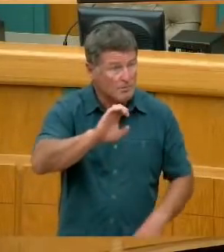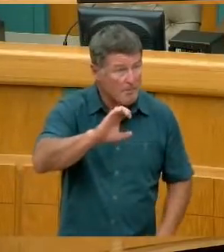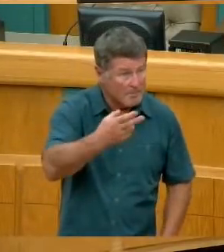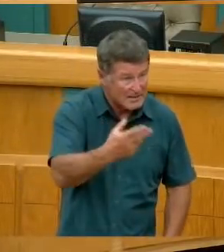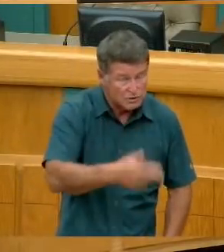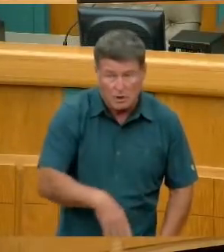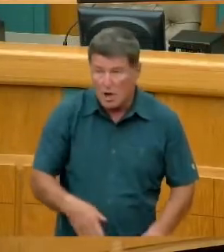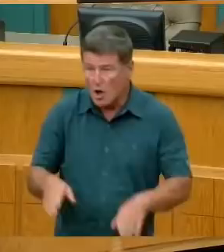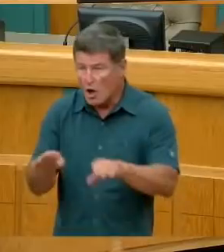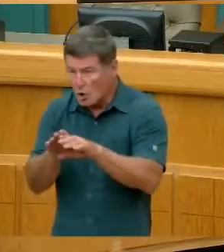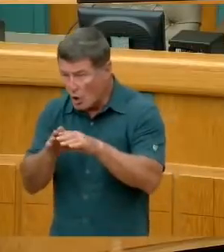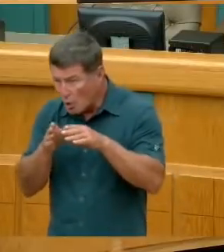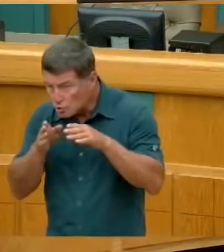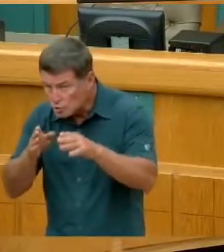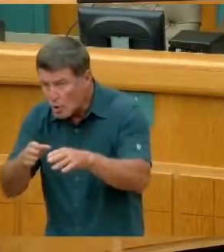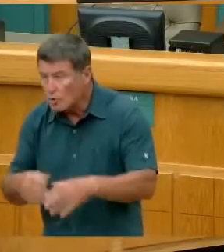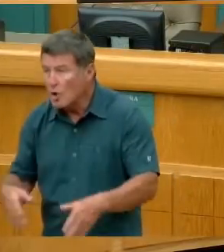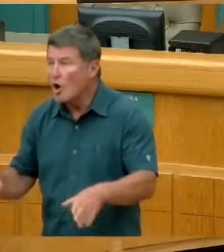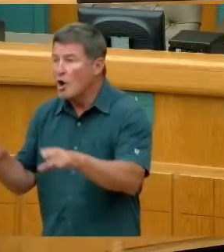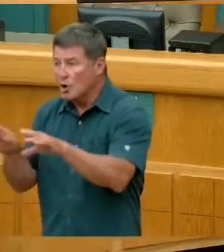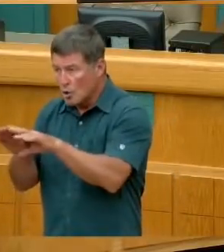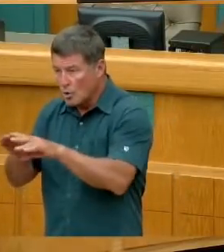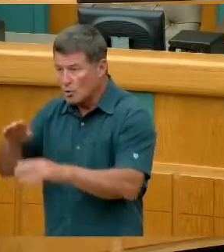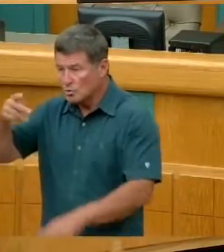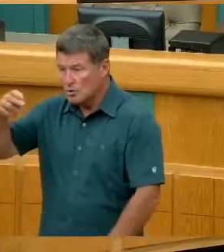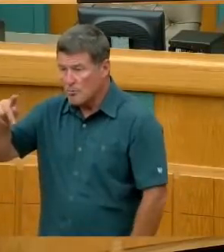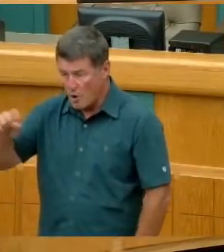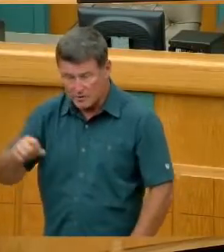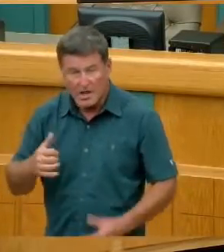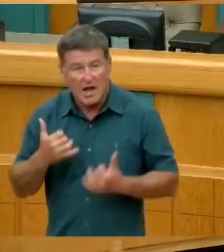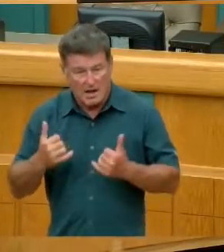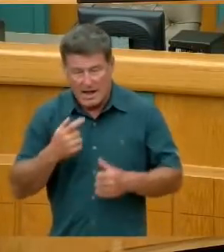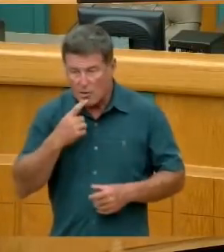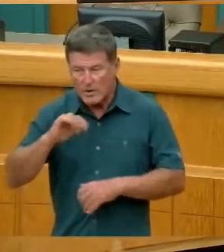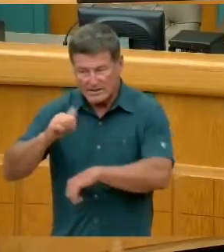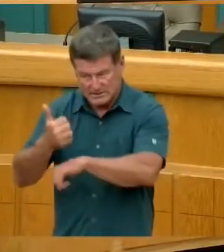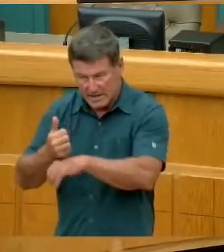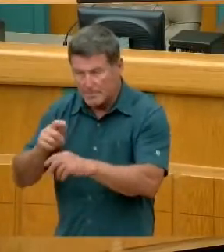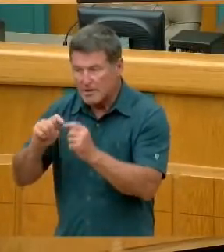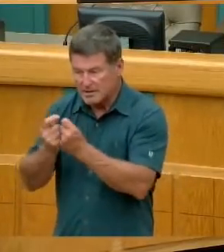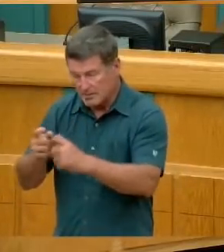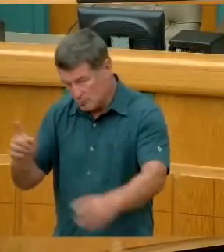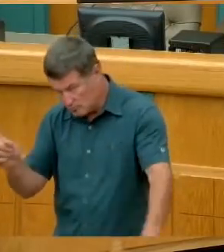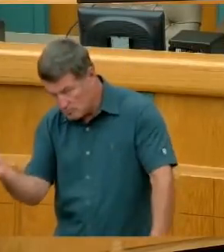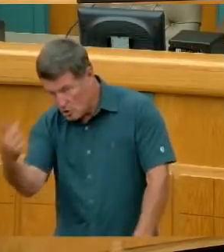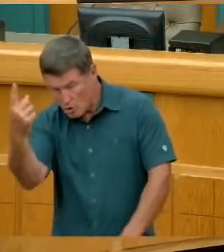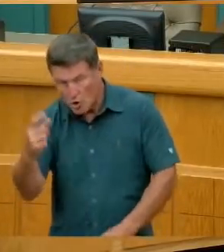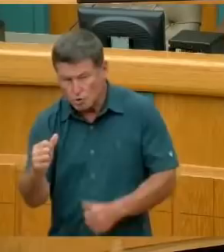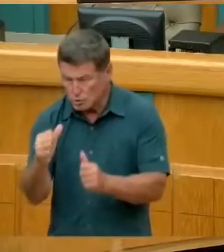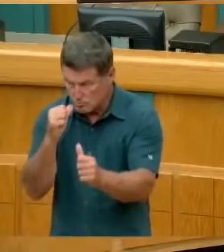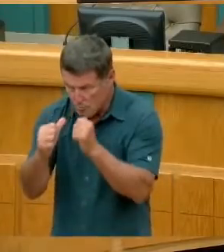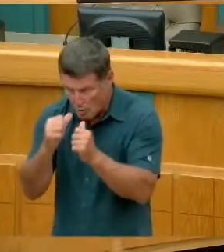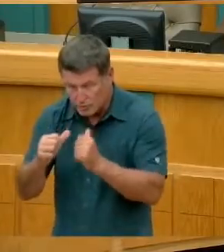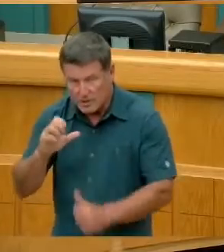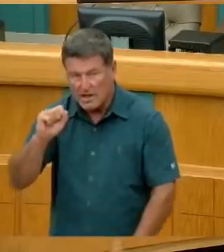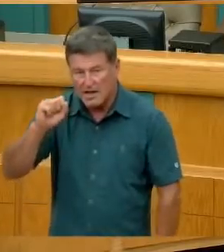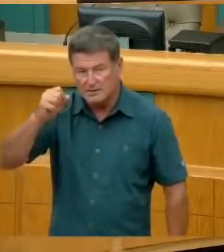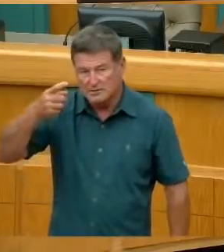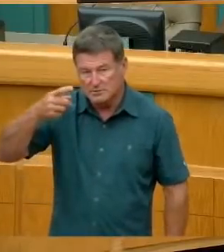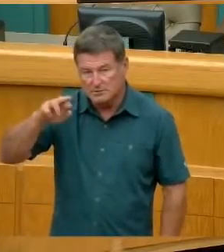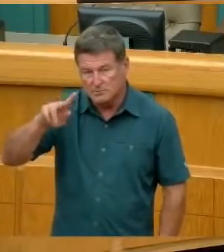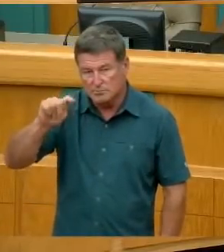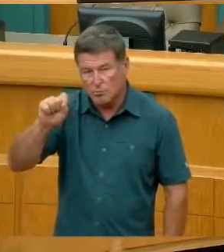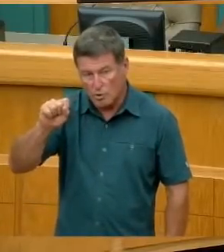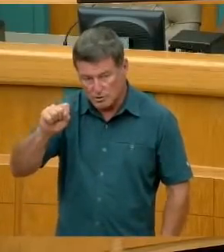and now we've also implemented some proactive teams to go out and check these sports bars and bars who, although